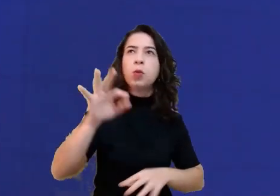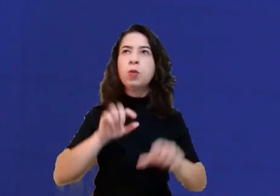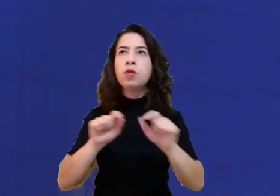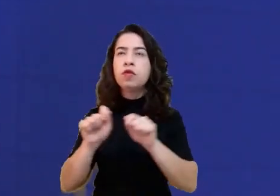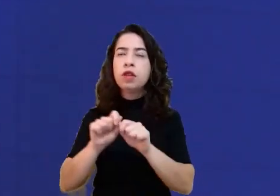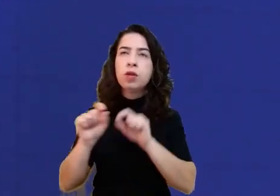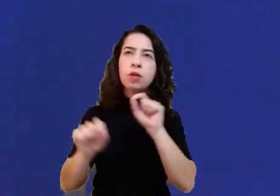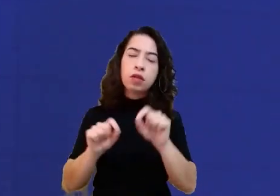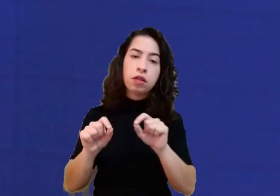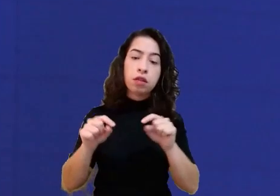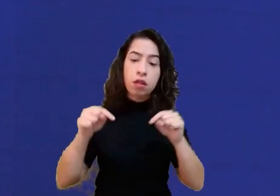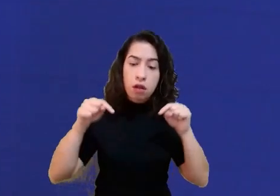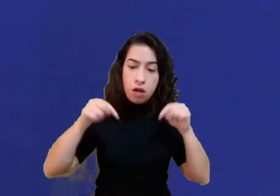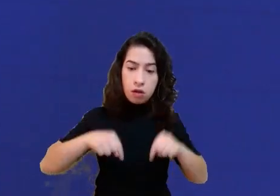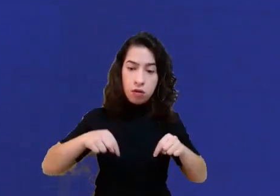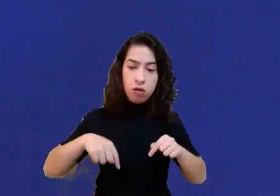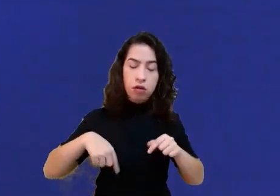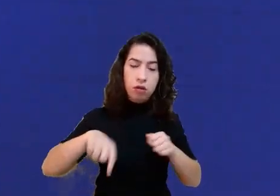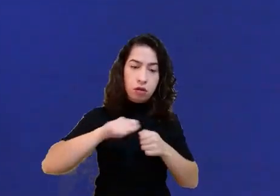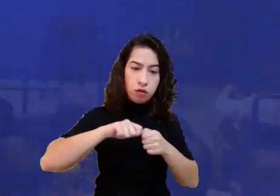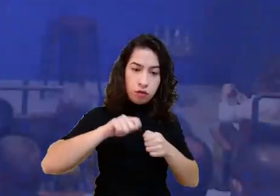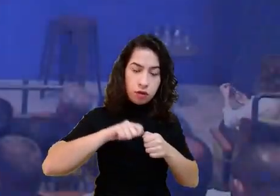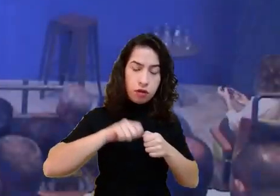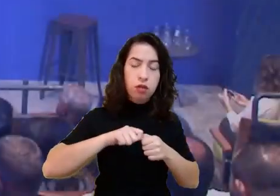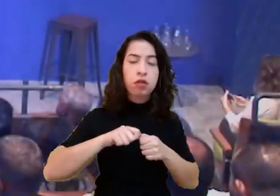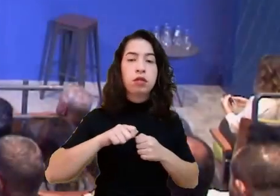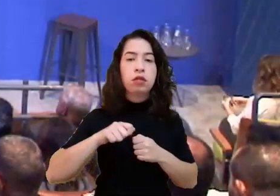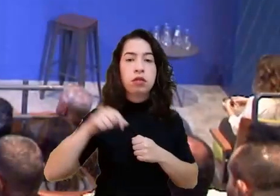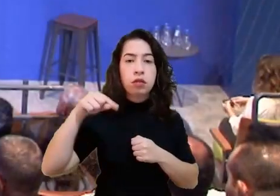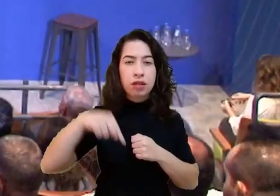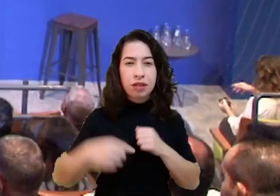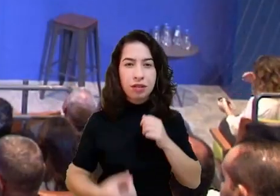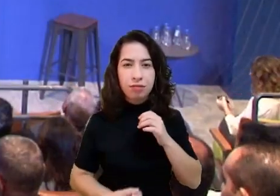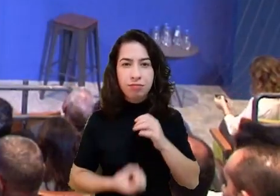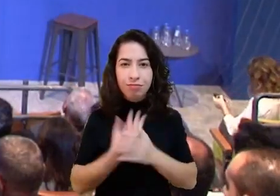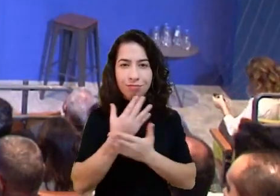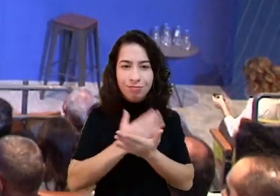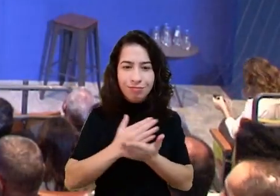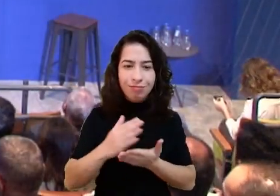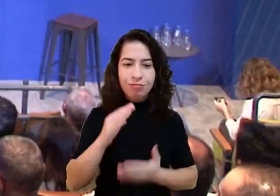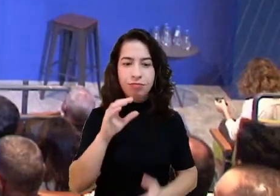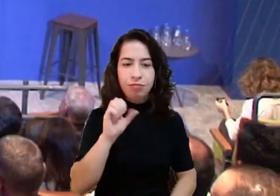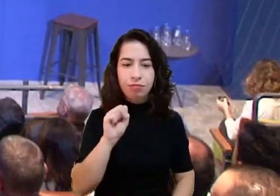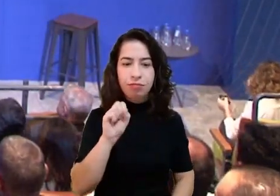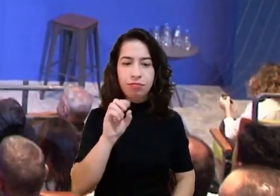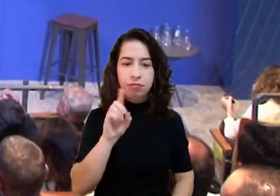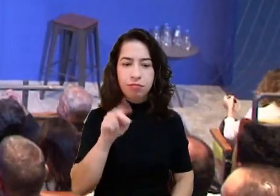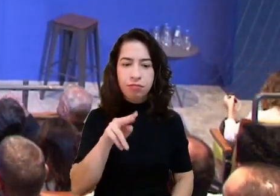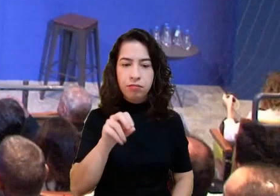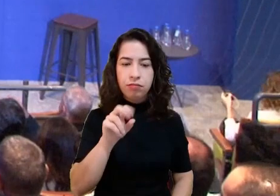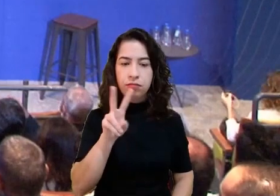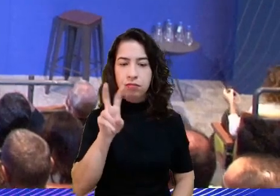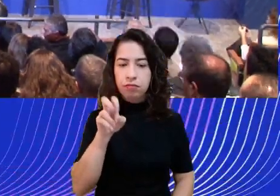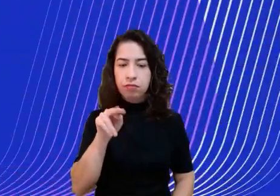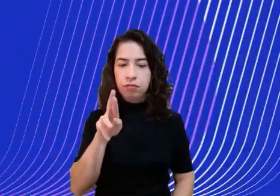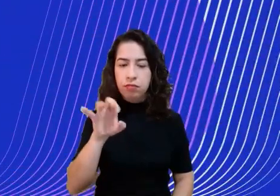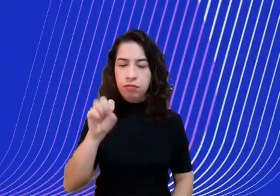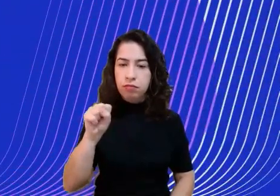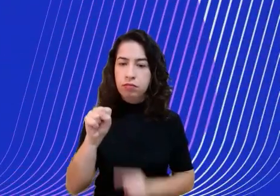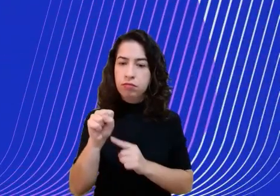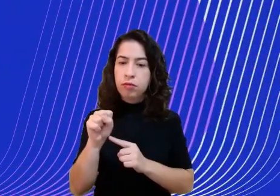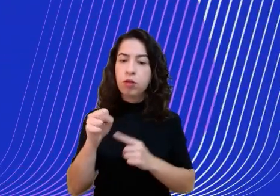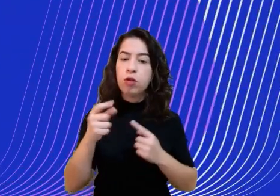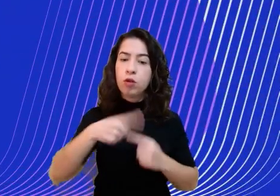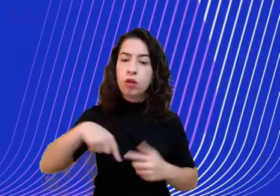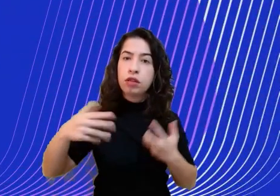that we have here today with the beginning of the Suzano venture, we want to grow. So